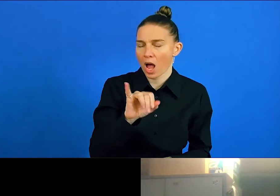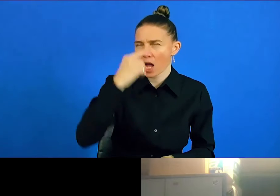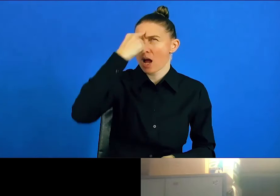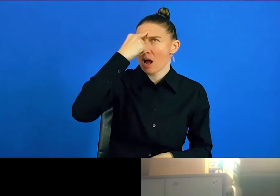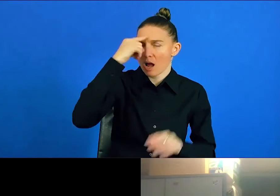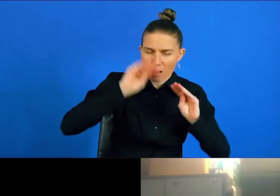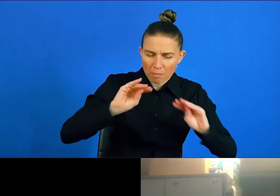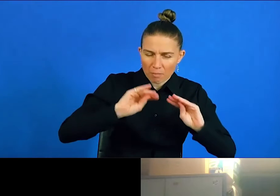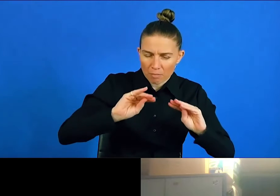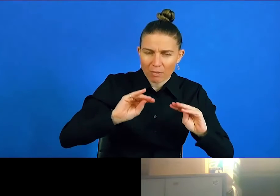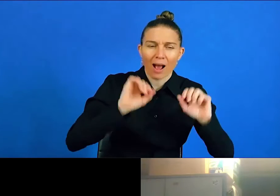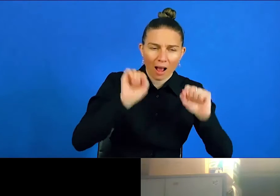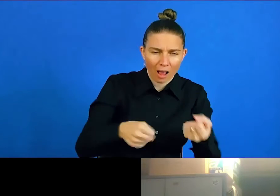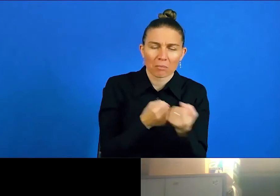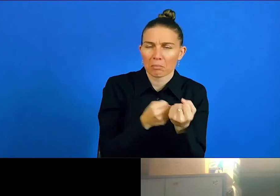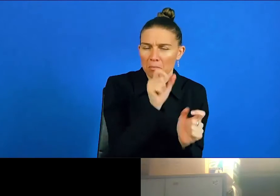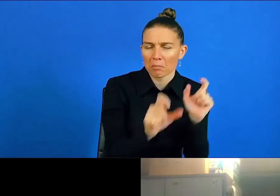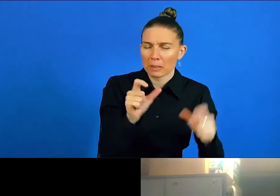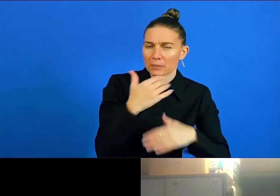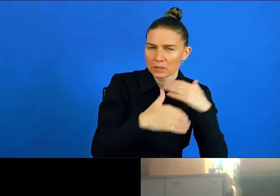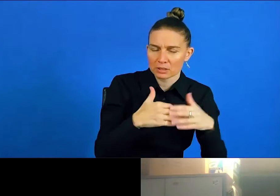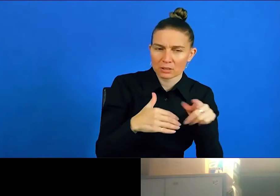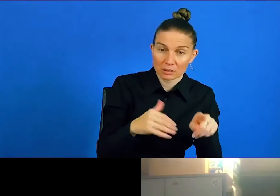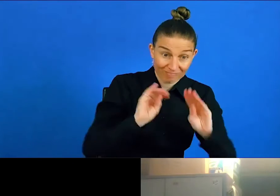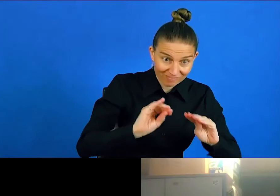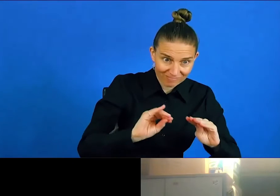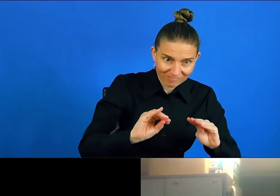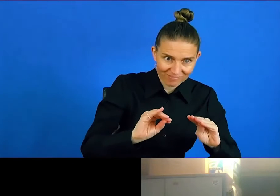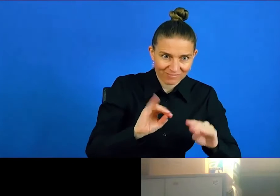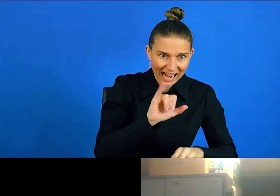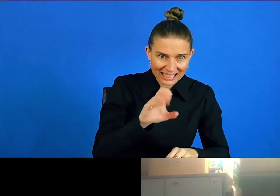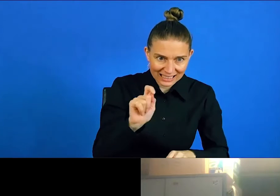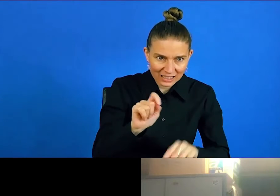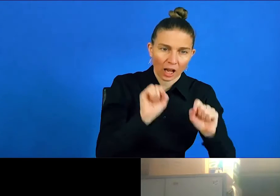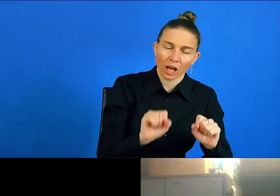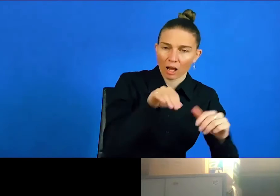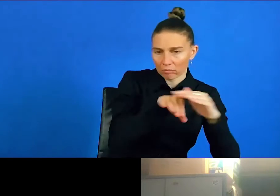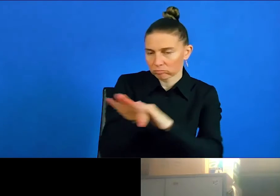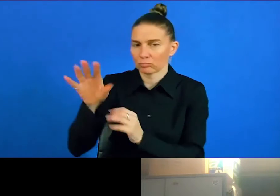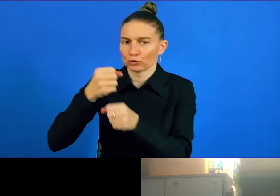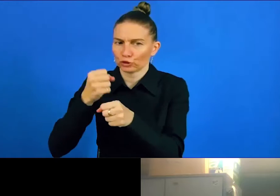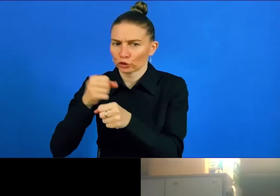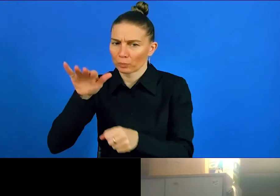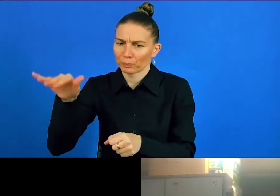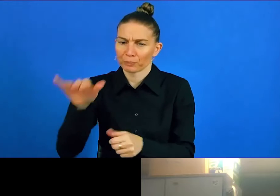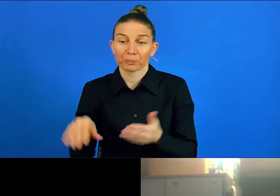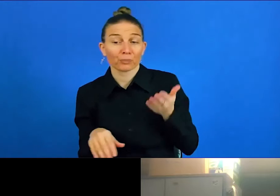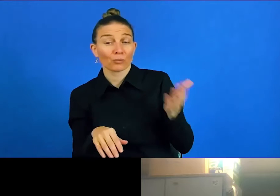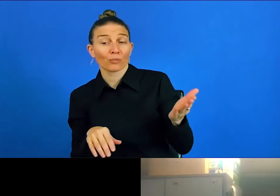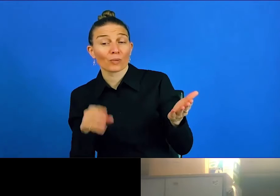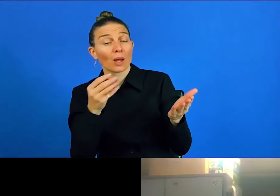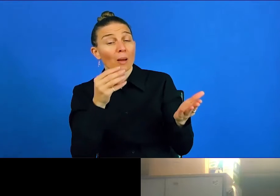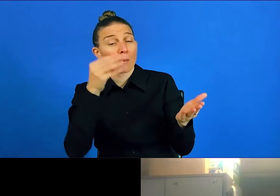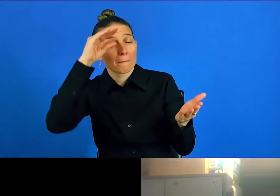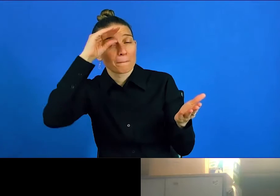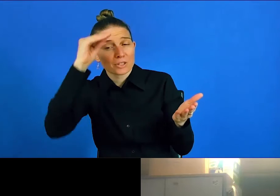support people with disabilities enter the labor market and upskill for career progression. So Mr. Rabbani, could you share with us some